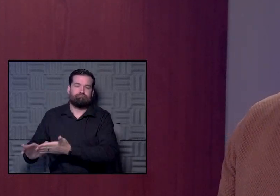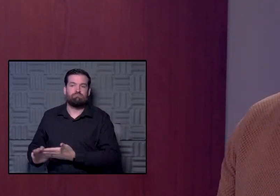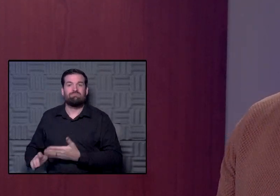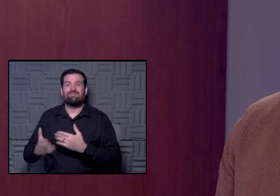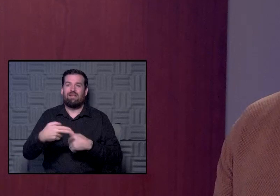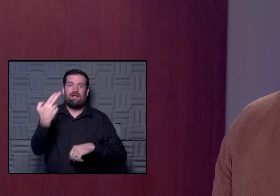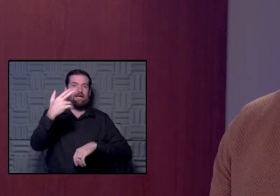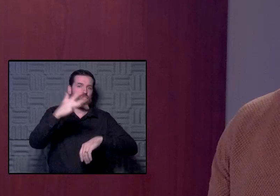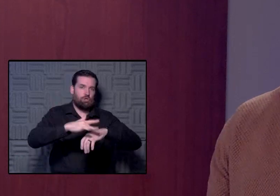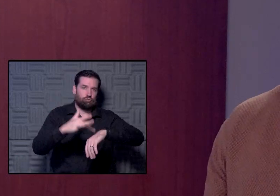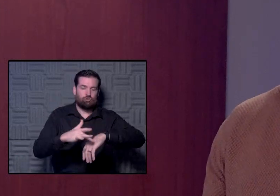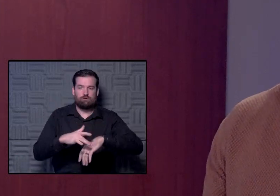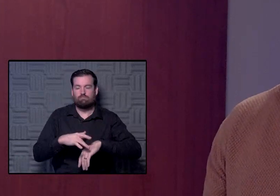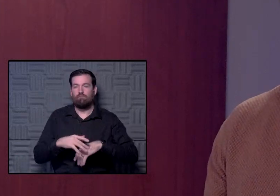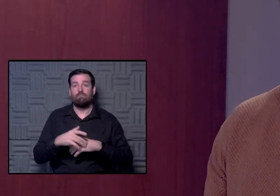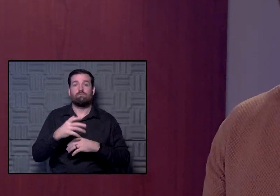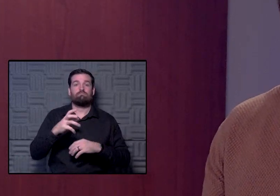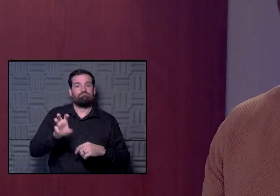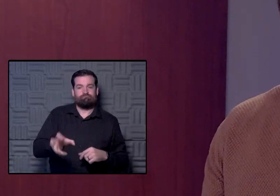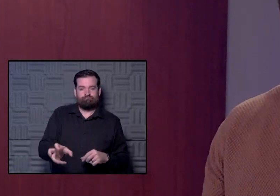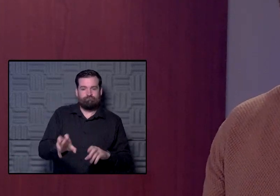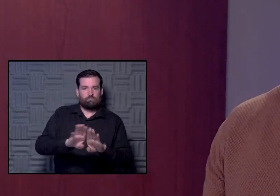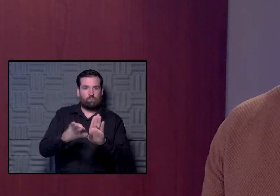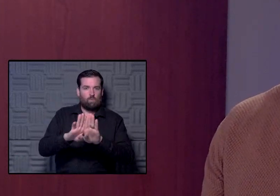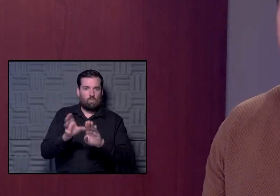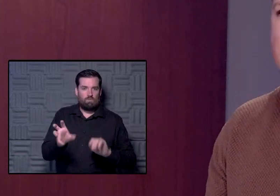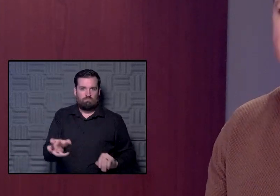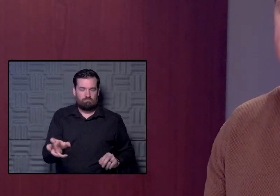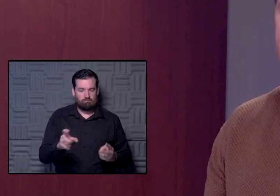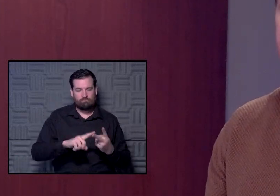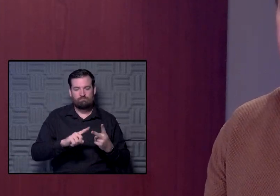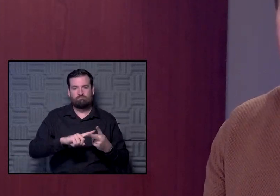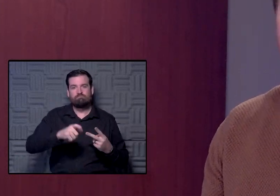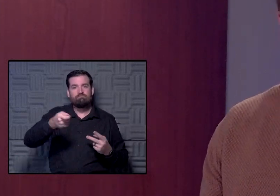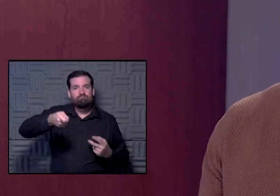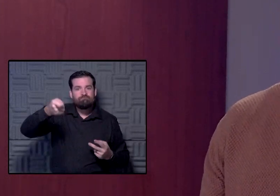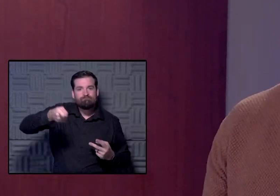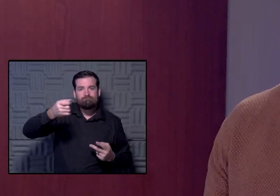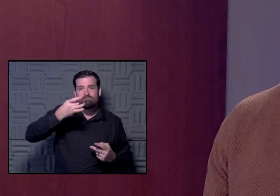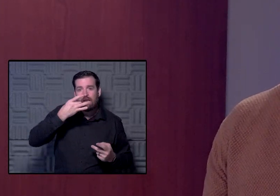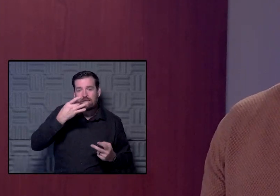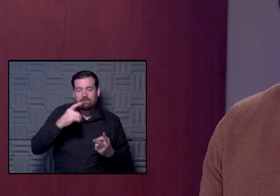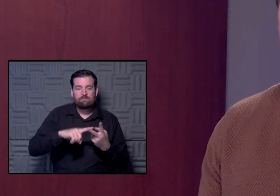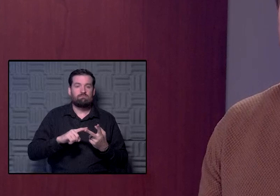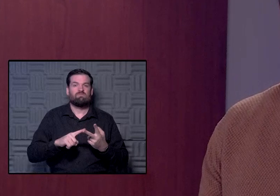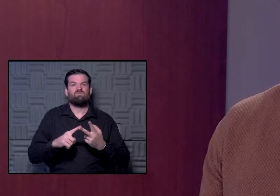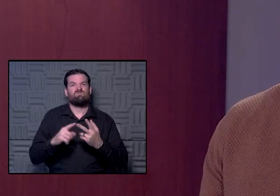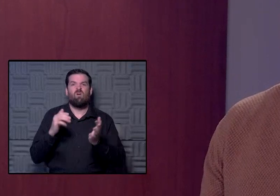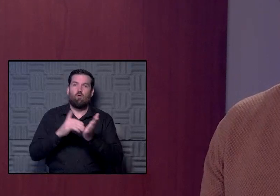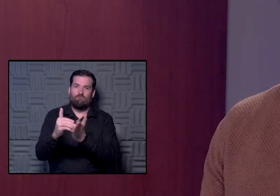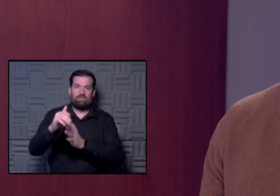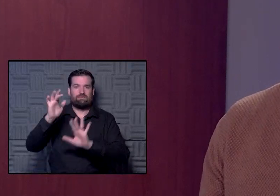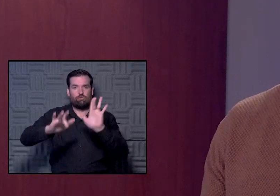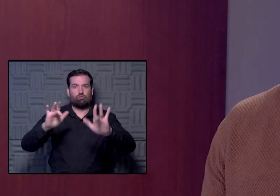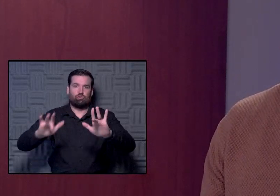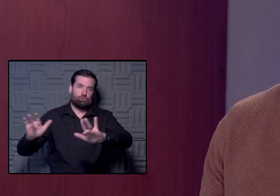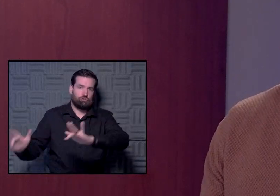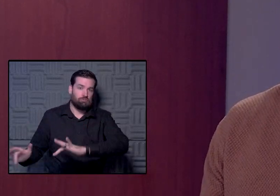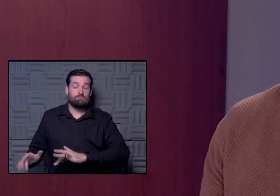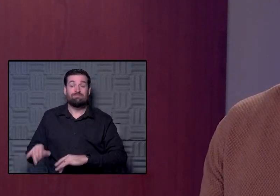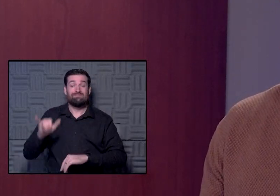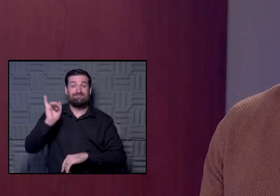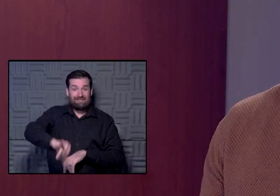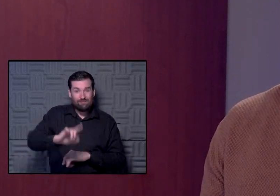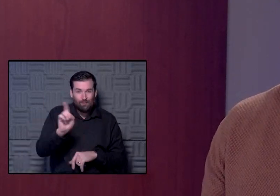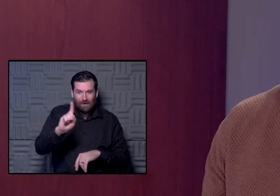high-touch surfaces such as handles, light switches, things where your hands are going to touch frequently because those are the pathways